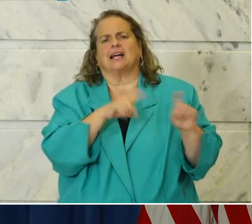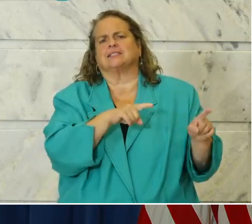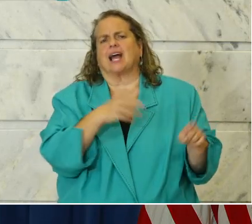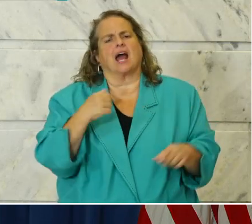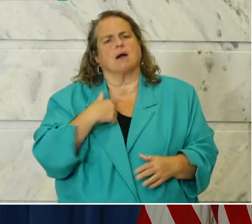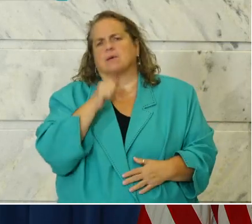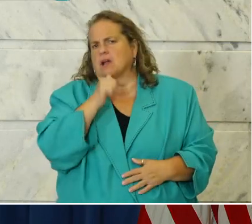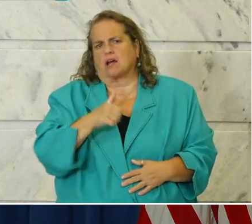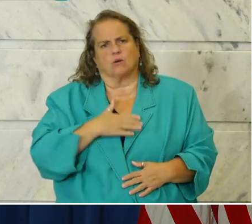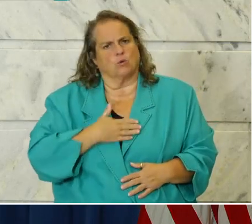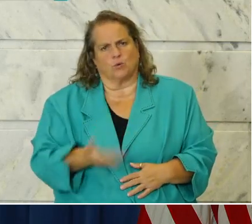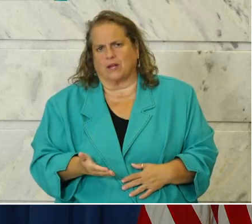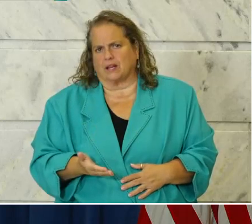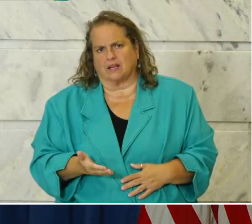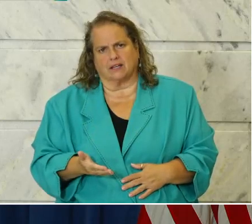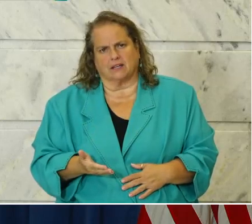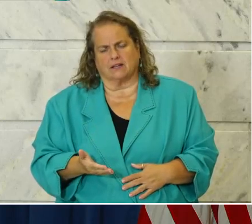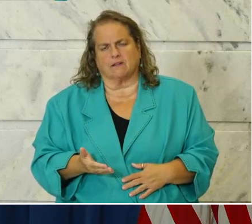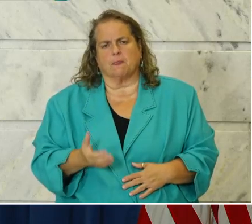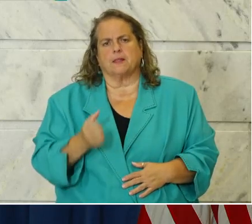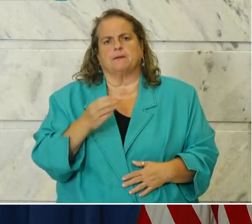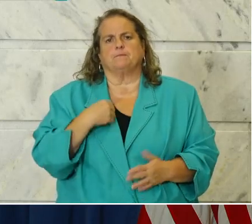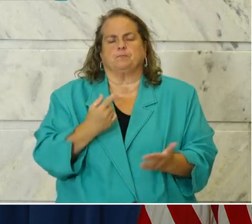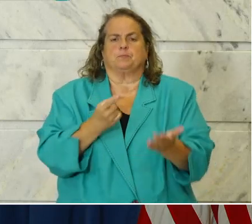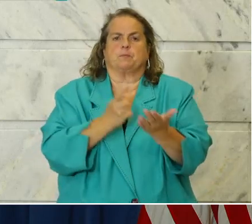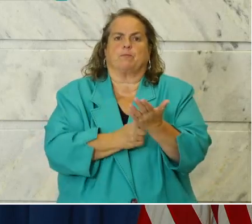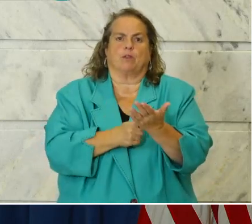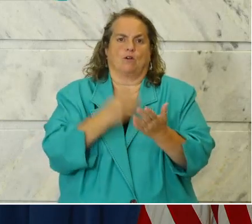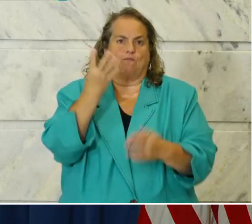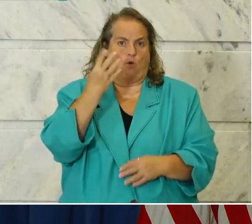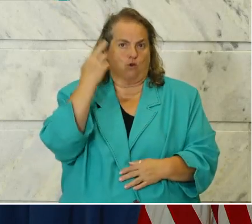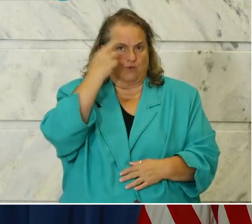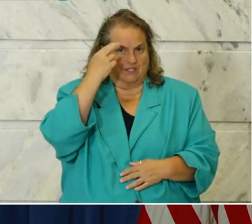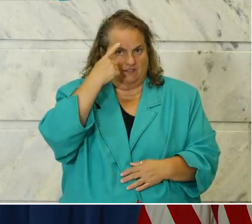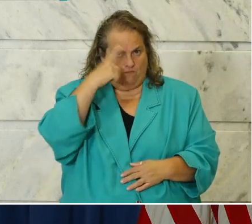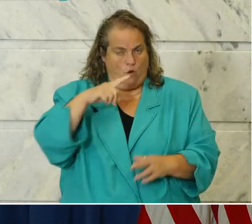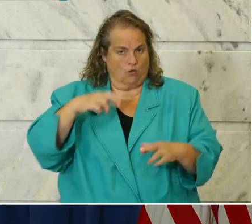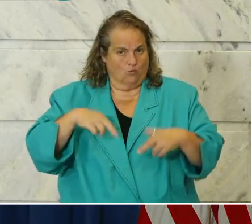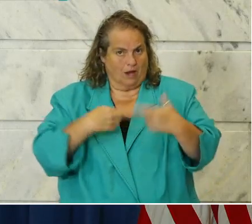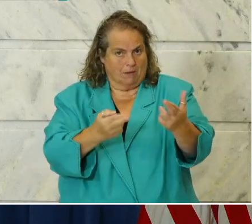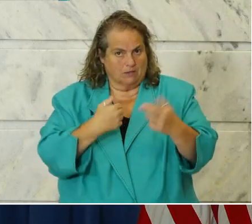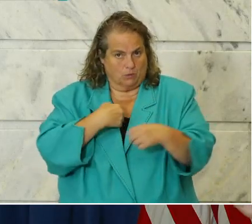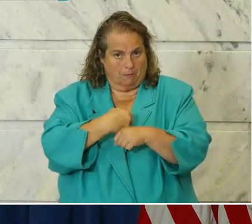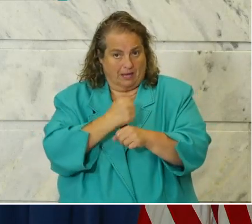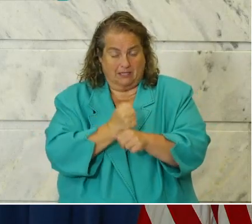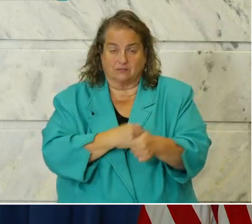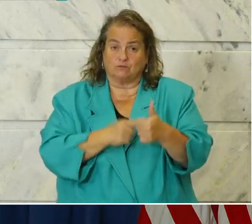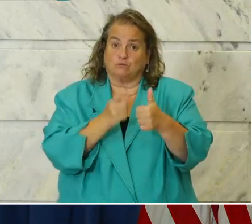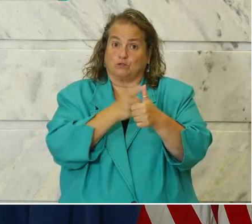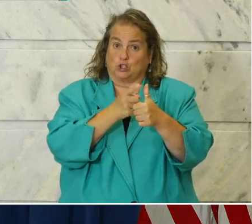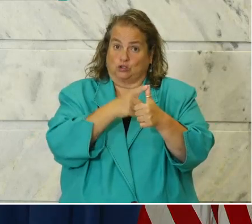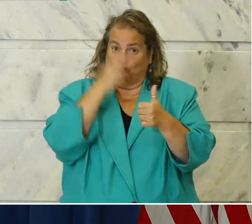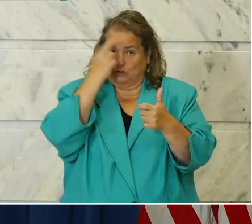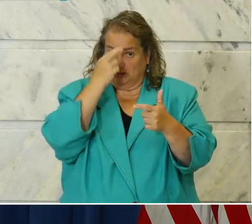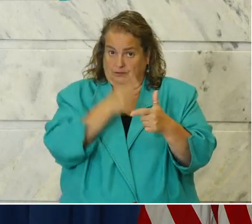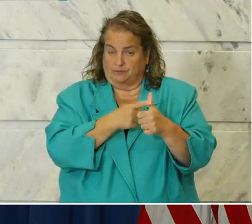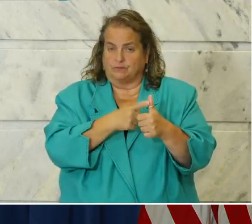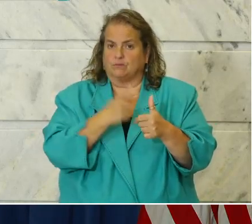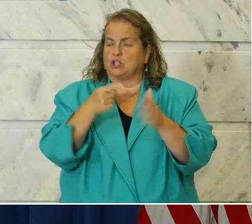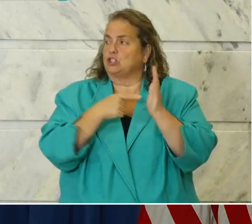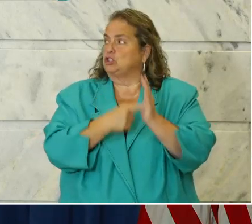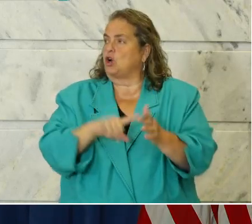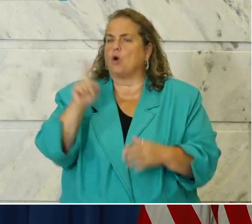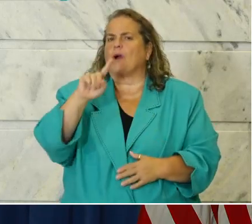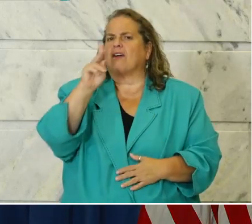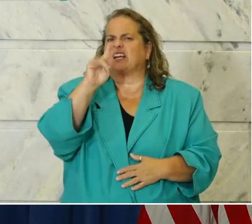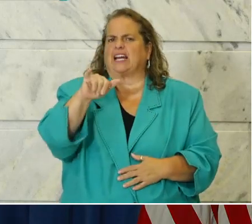to. I want to go over 4 reasons for the recommendation that we are making. One is, if you'll show the chart of where